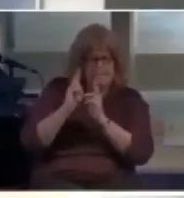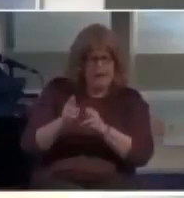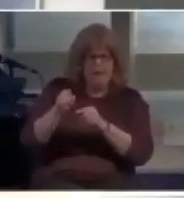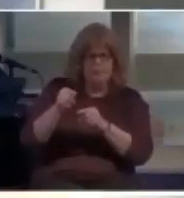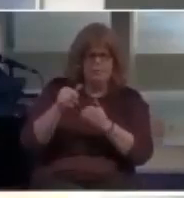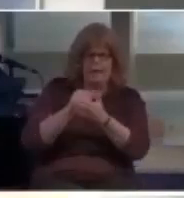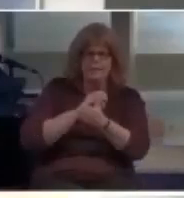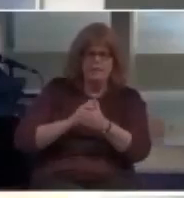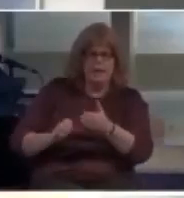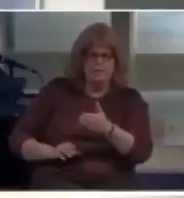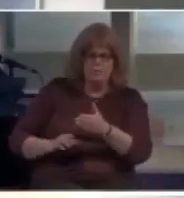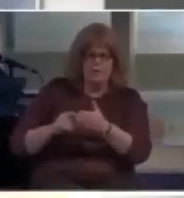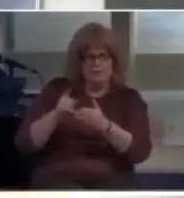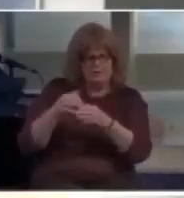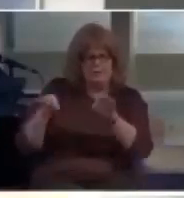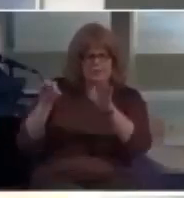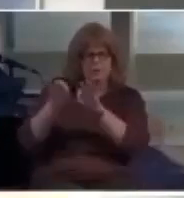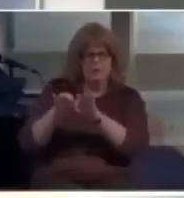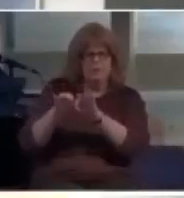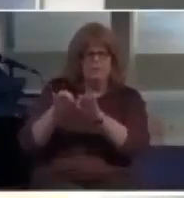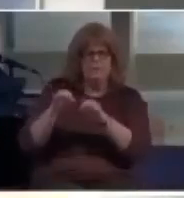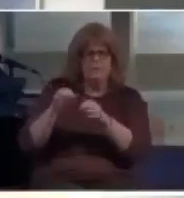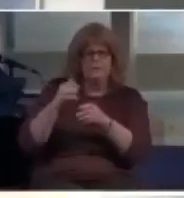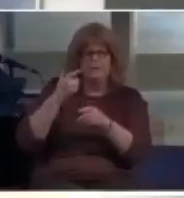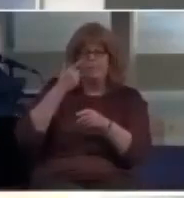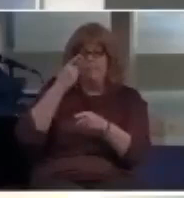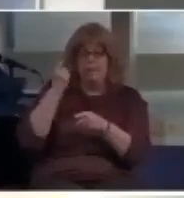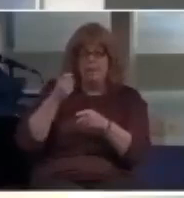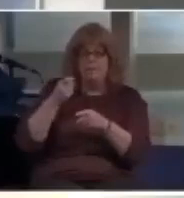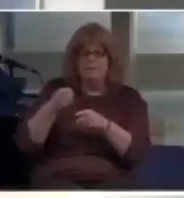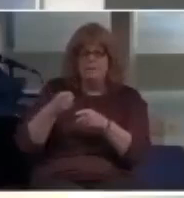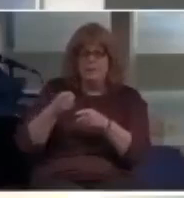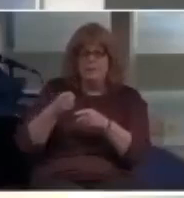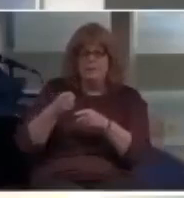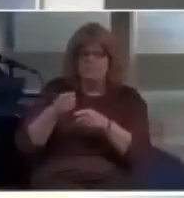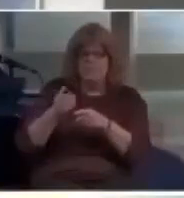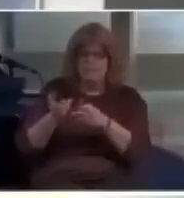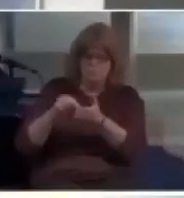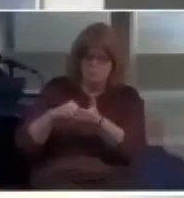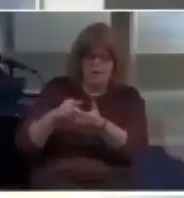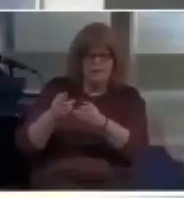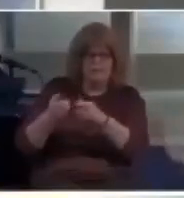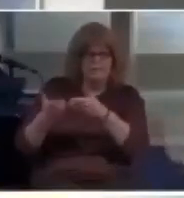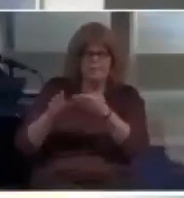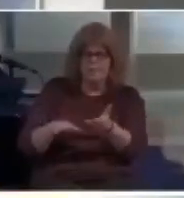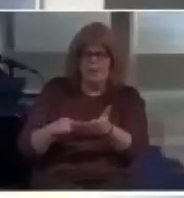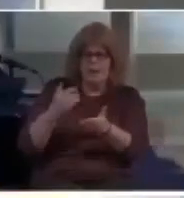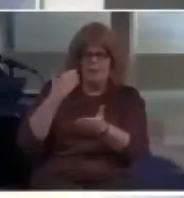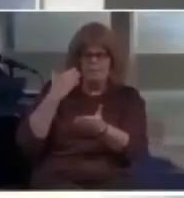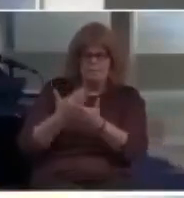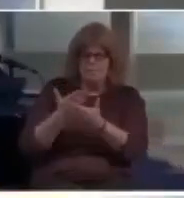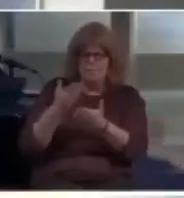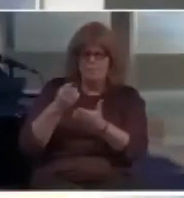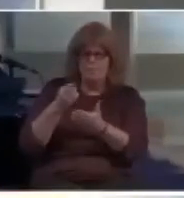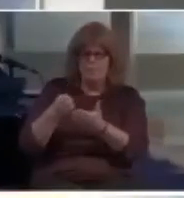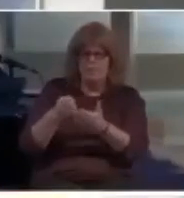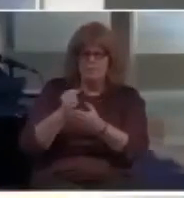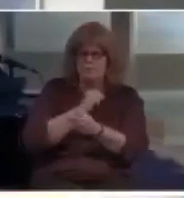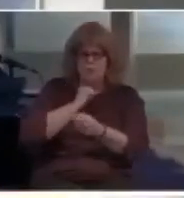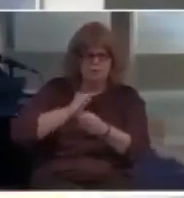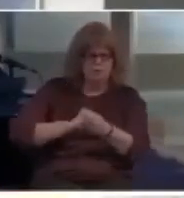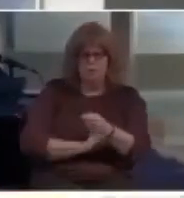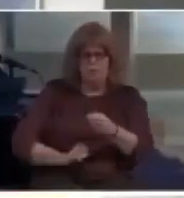he deserves. Because why? Because he's been raised from the dead. He's proved that he's a